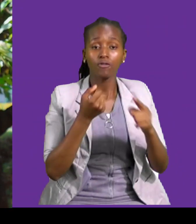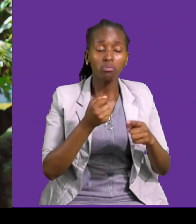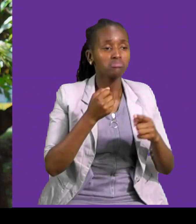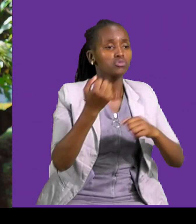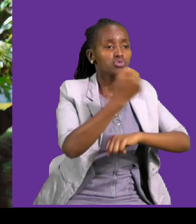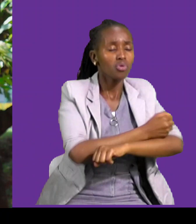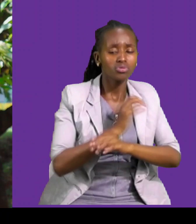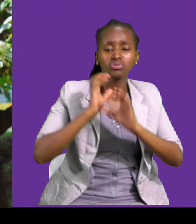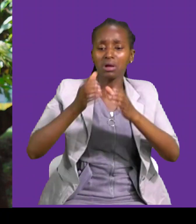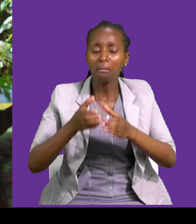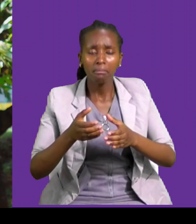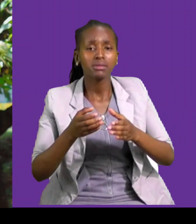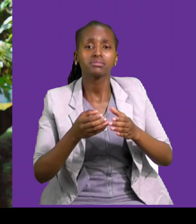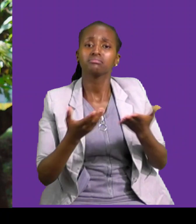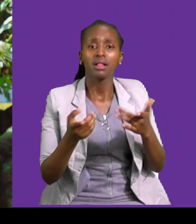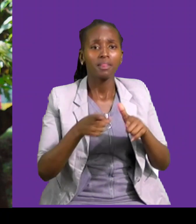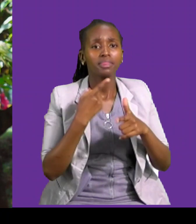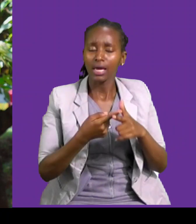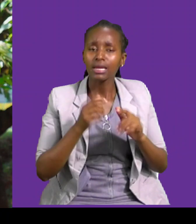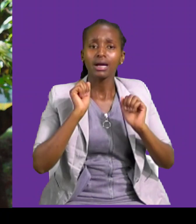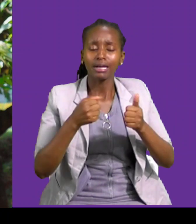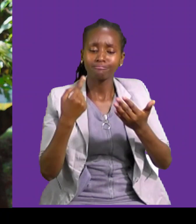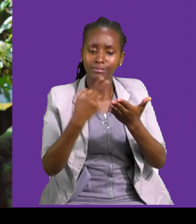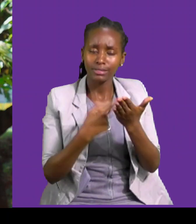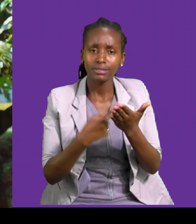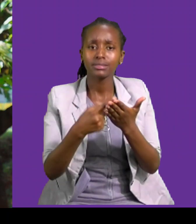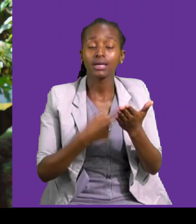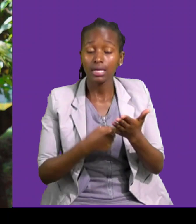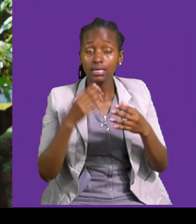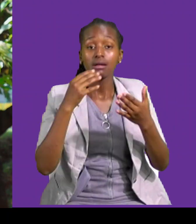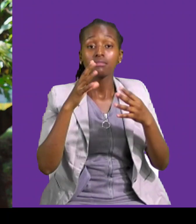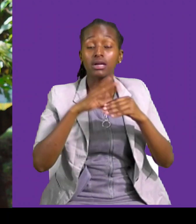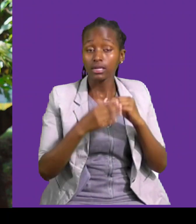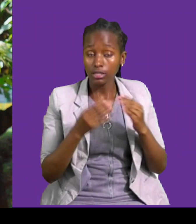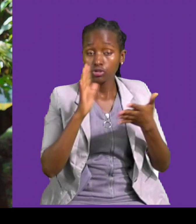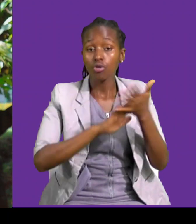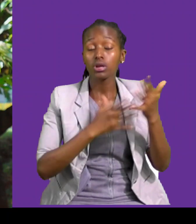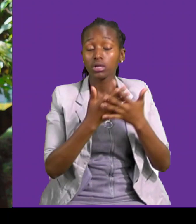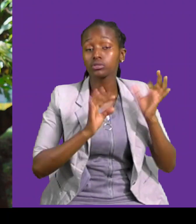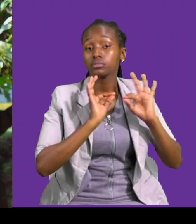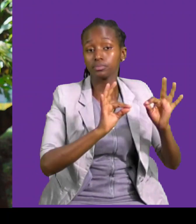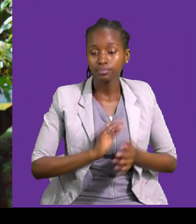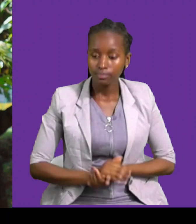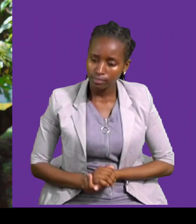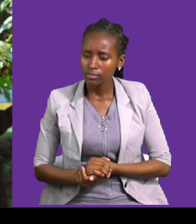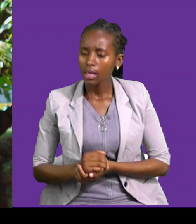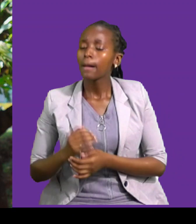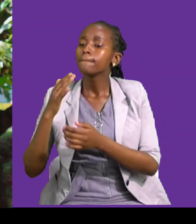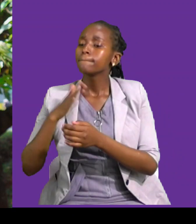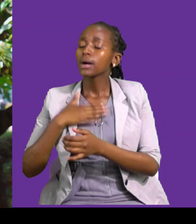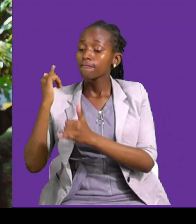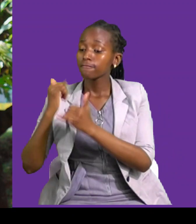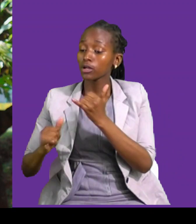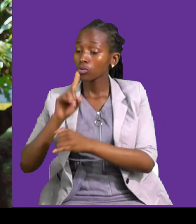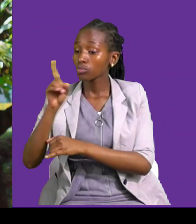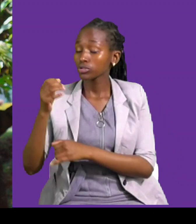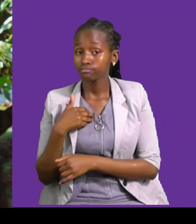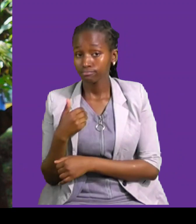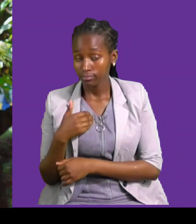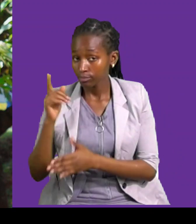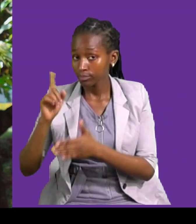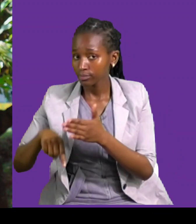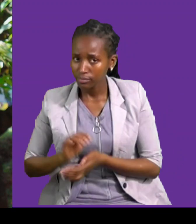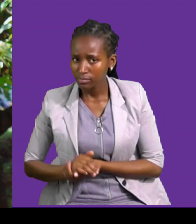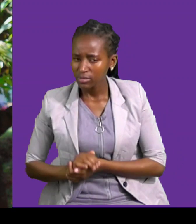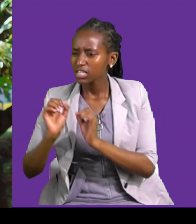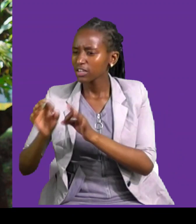to interact with each other, to create connections also, and that's what we're trying to do here. Okay, for my last question is, speaking of costs,